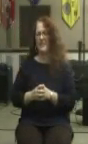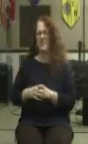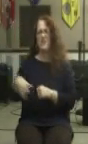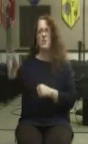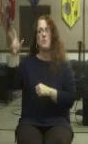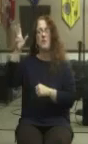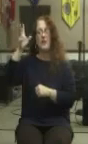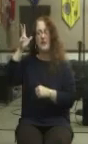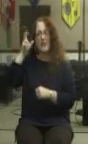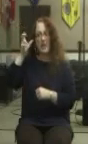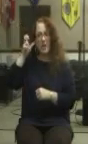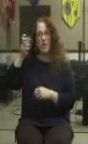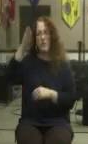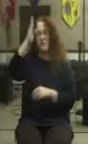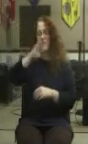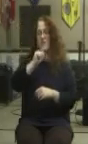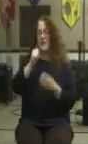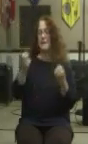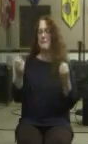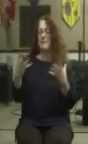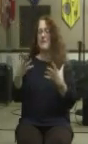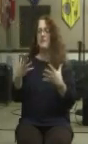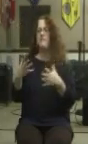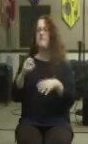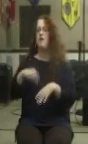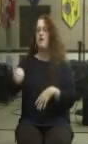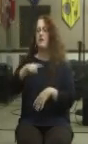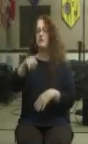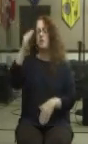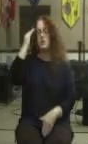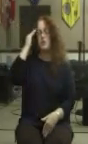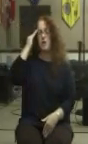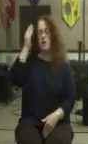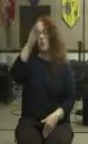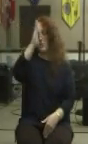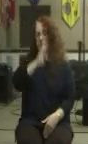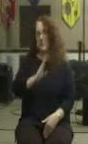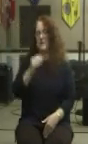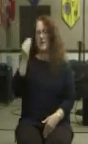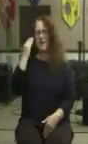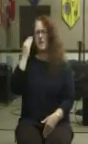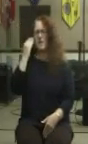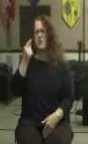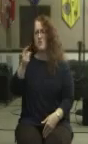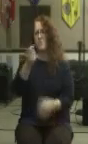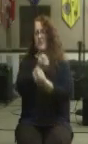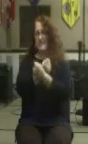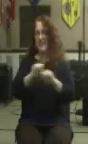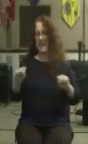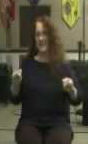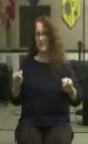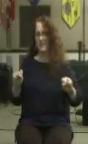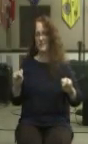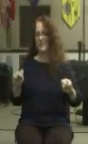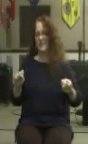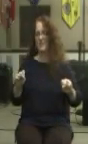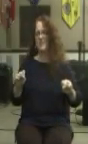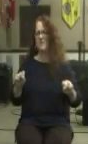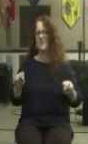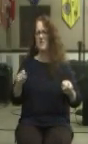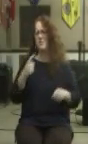See, we go to church and we hear of God, but not many of us know God. I know you're